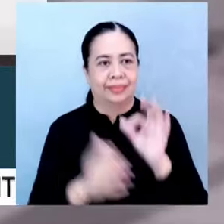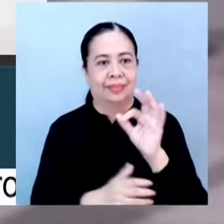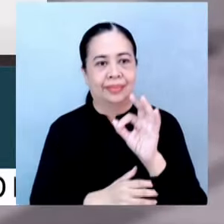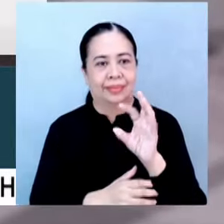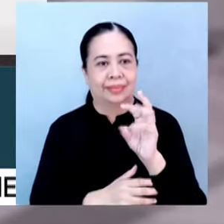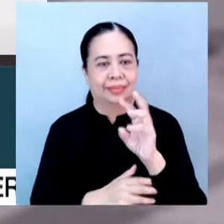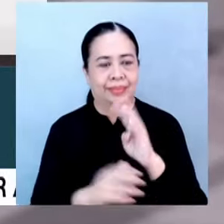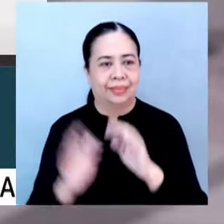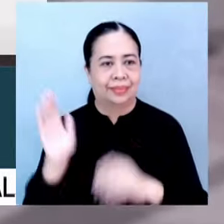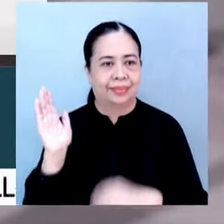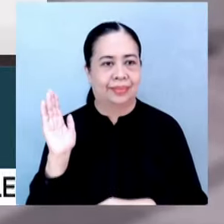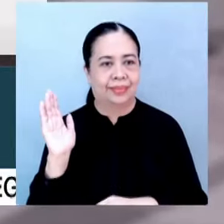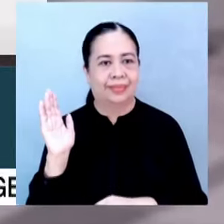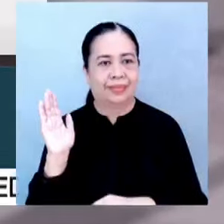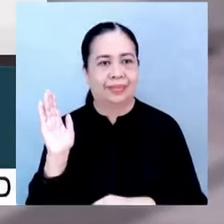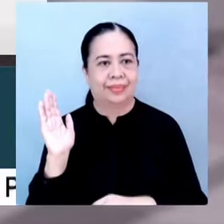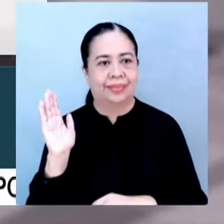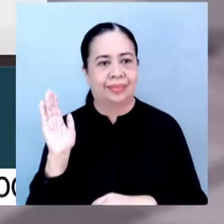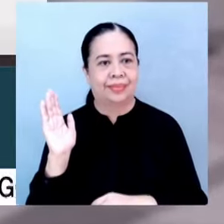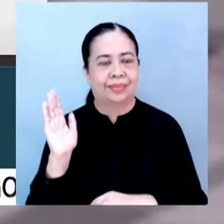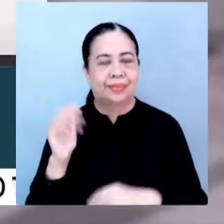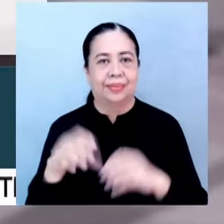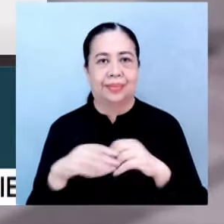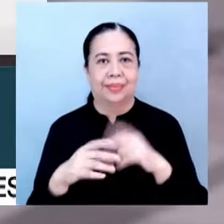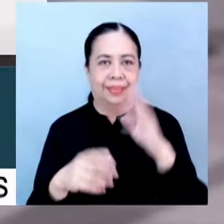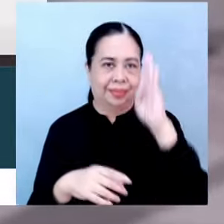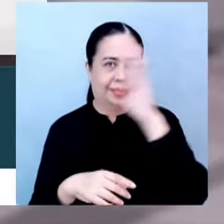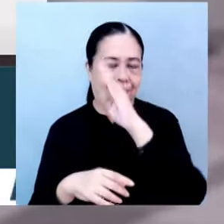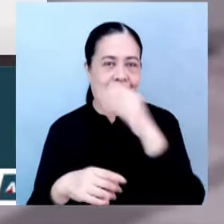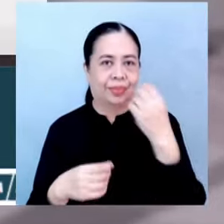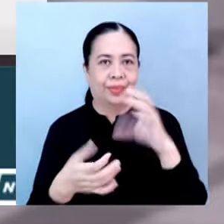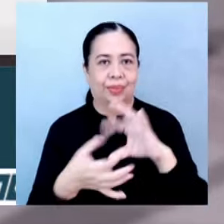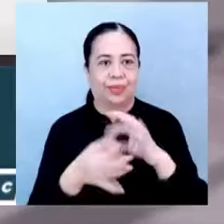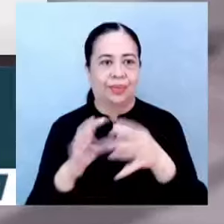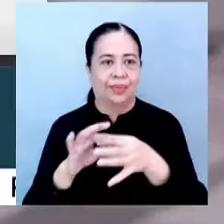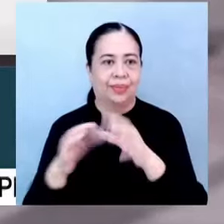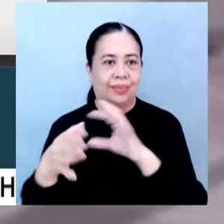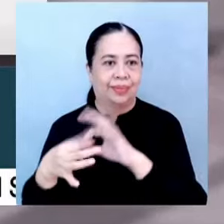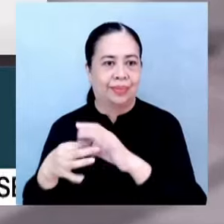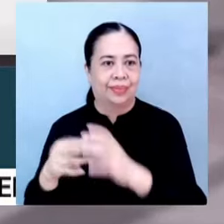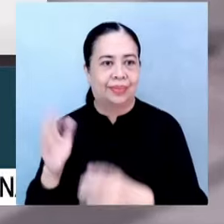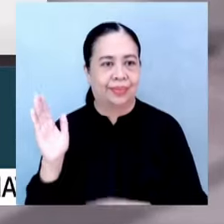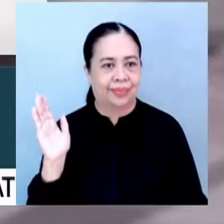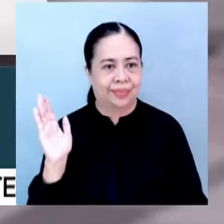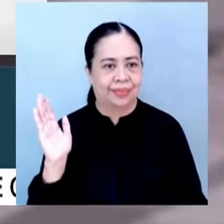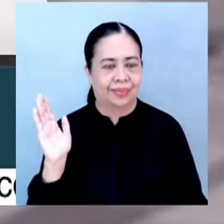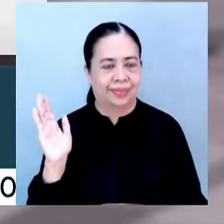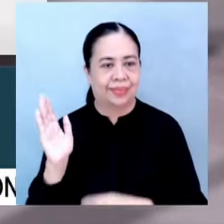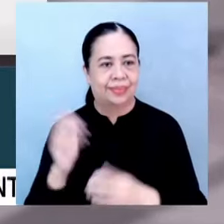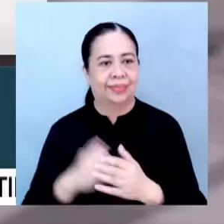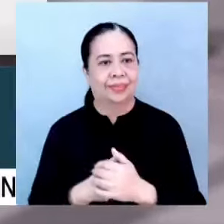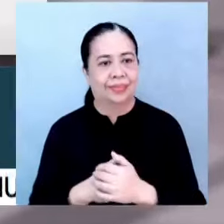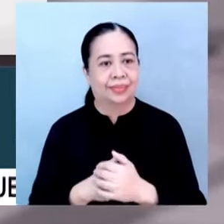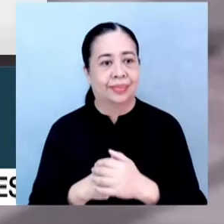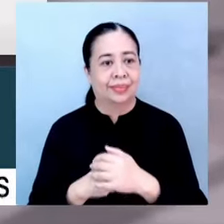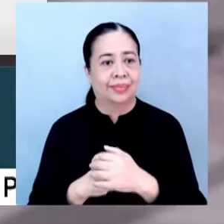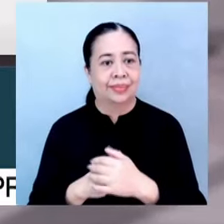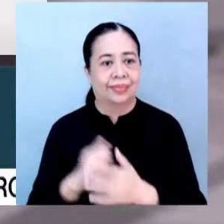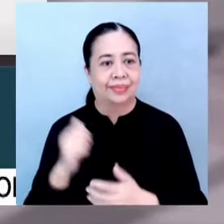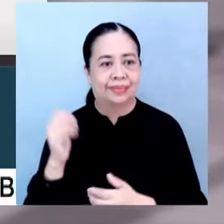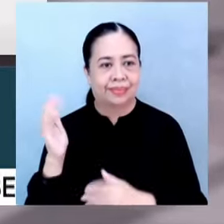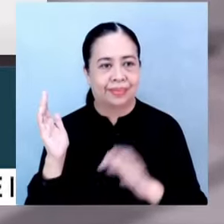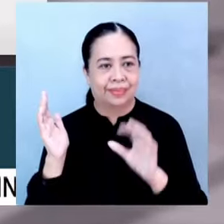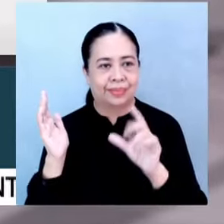1964, Arlo Chavez in the Barcelona Olympics, Reynaldo Galido in 1996, and Yumir Marshall in